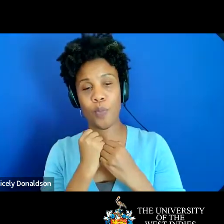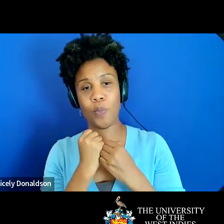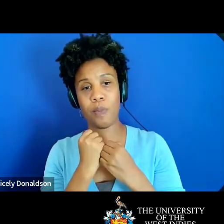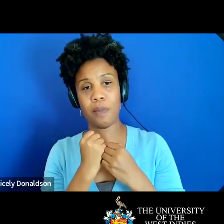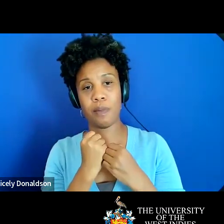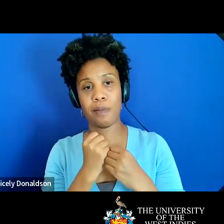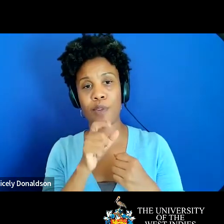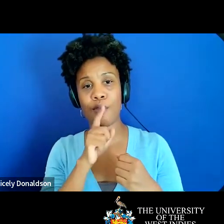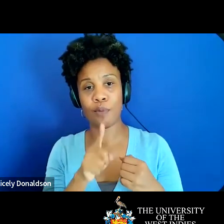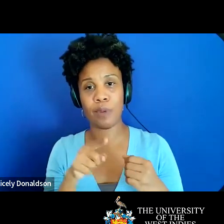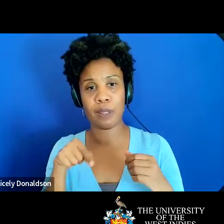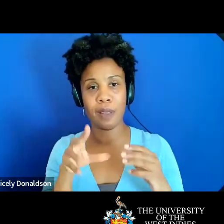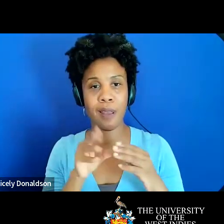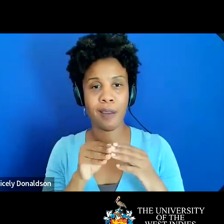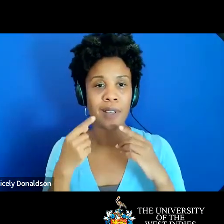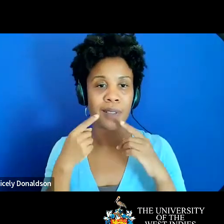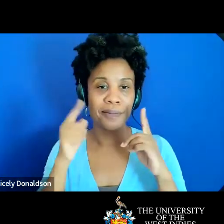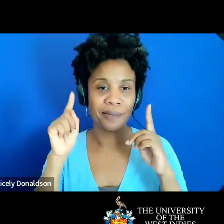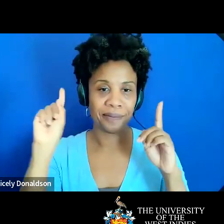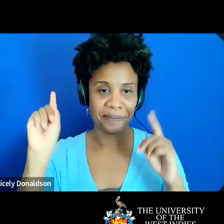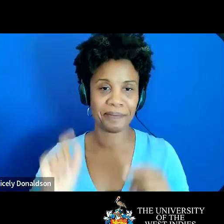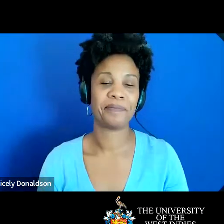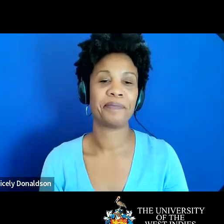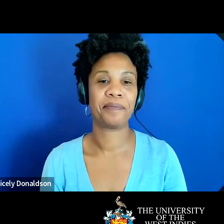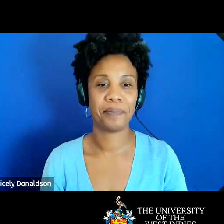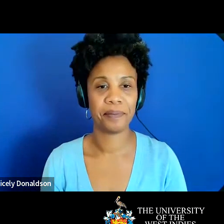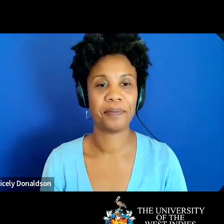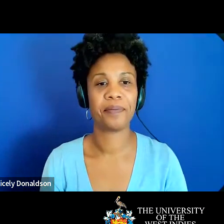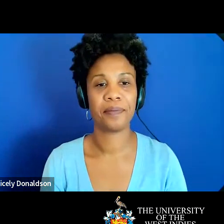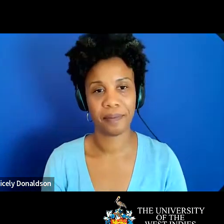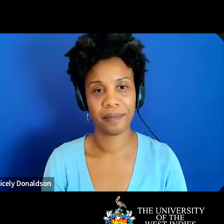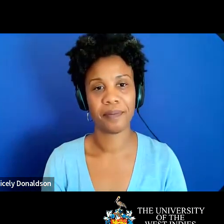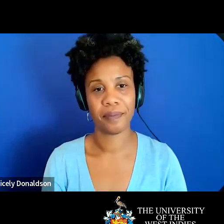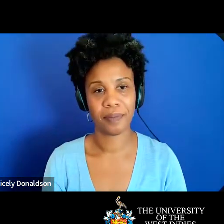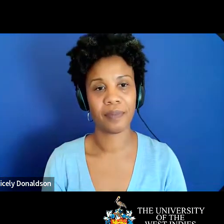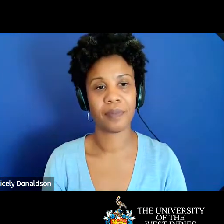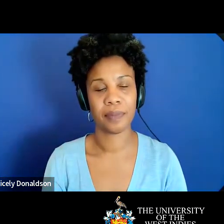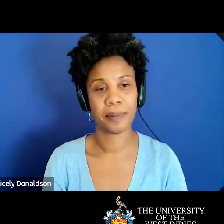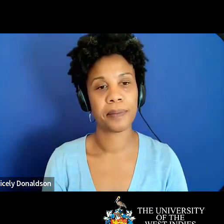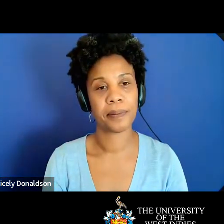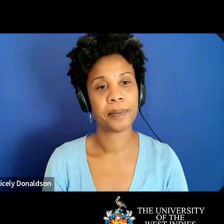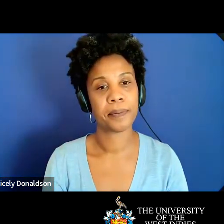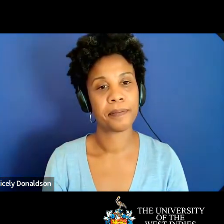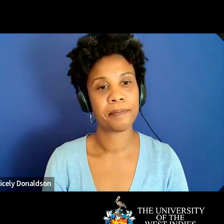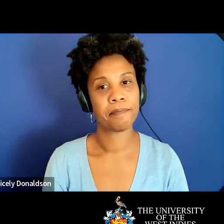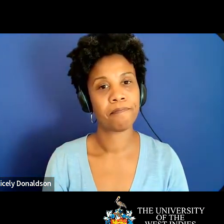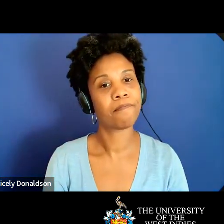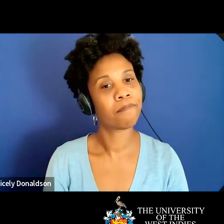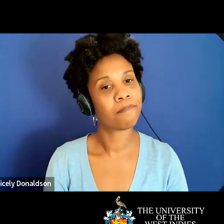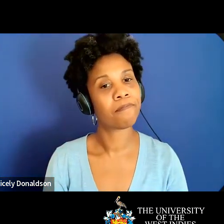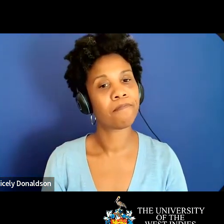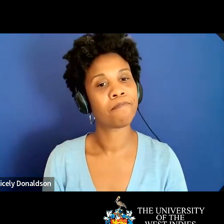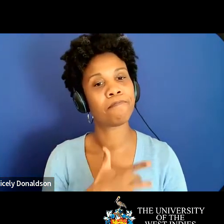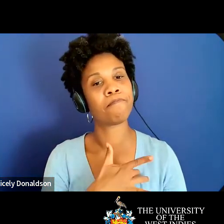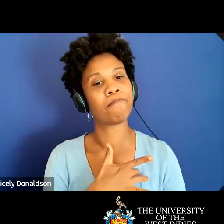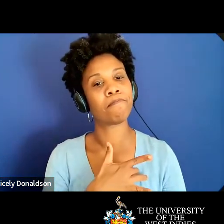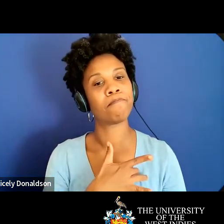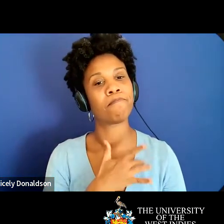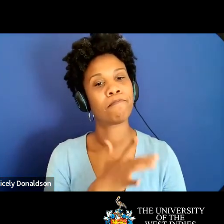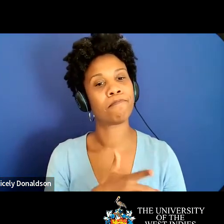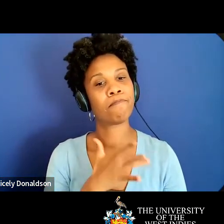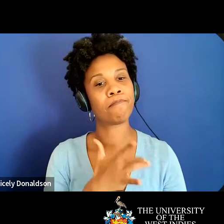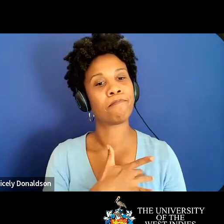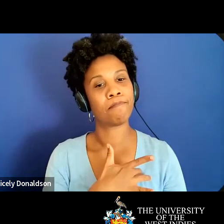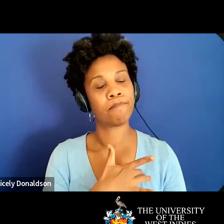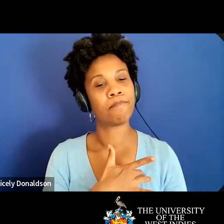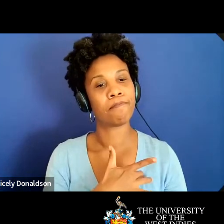enjoyed the success that this has had to date. We're really grateful for